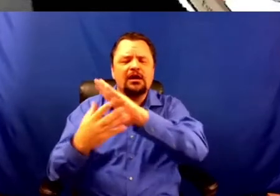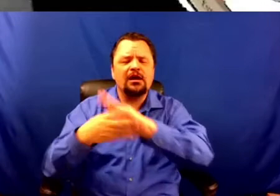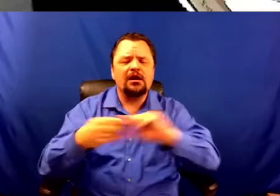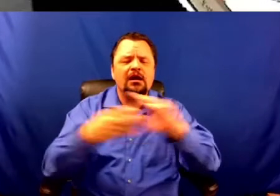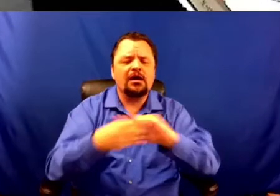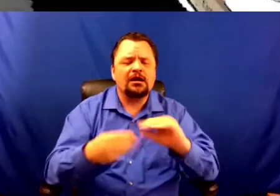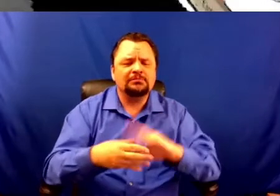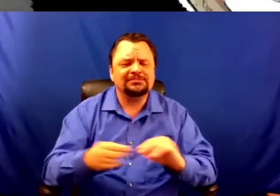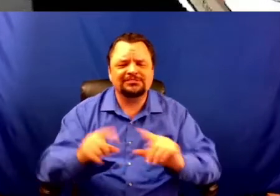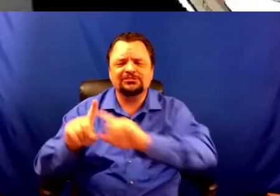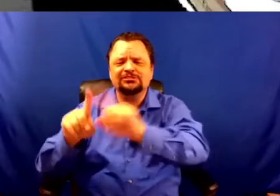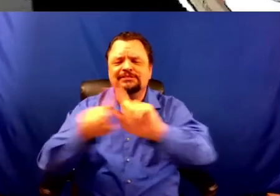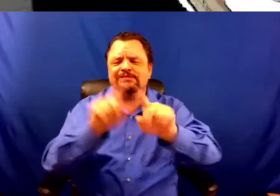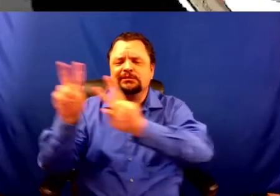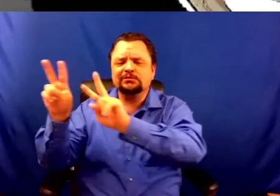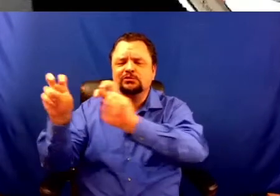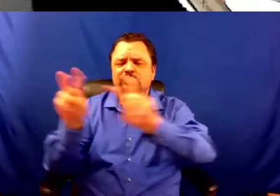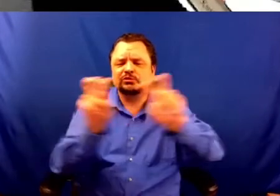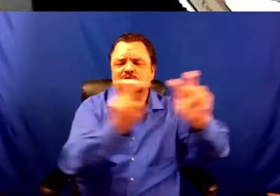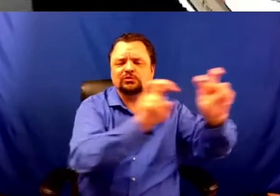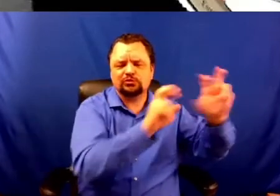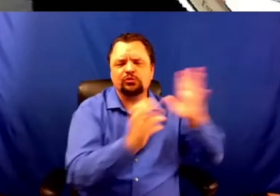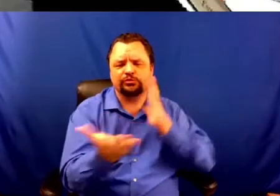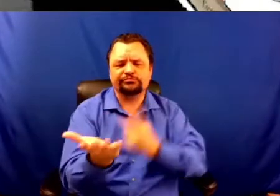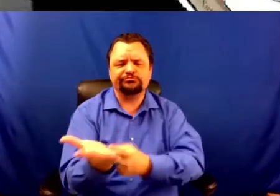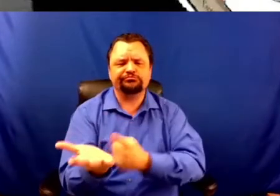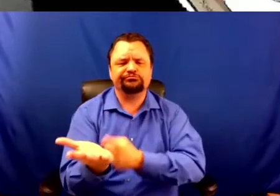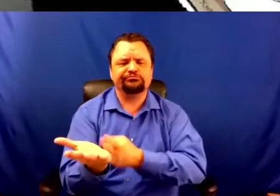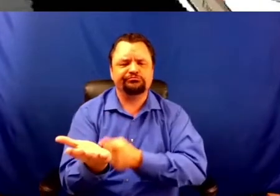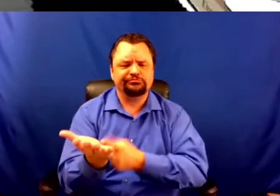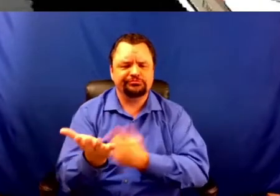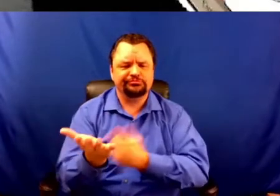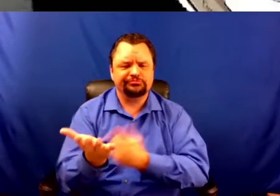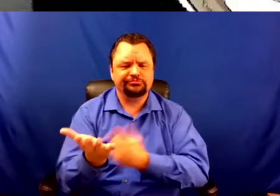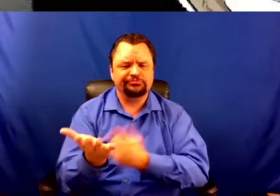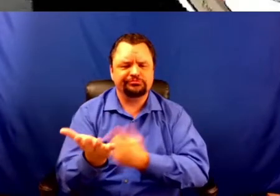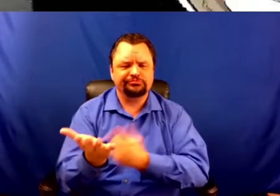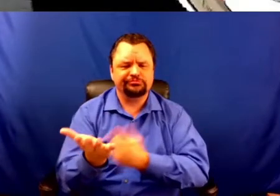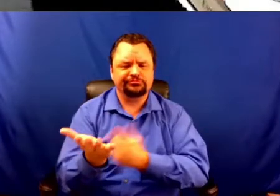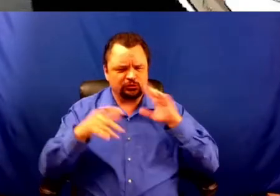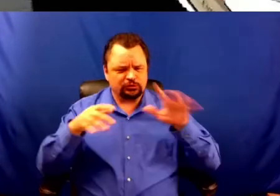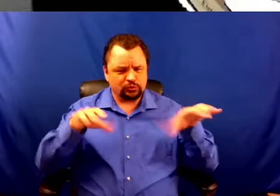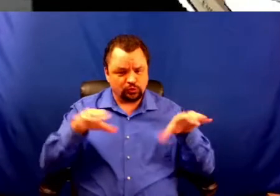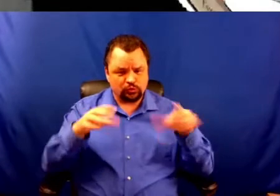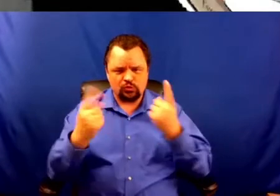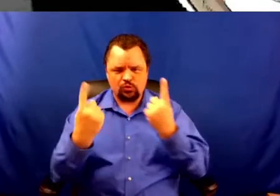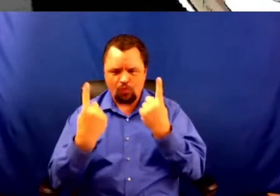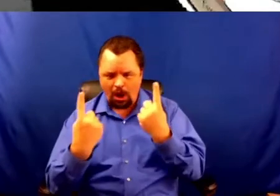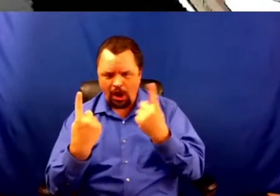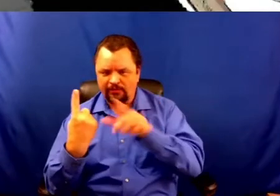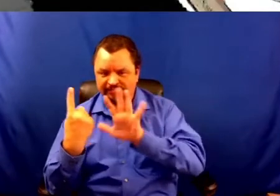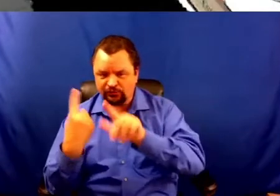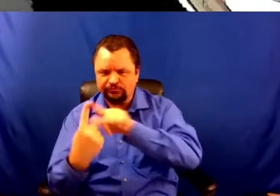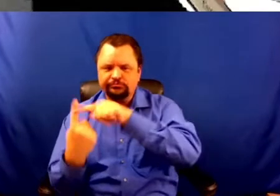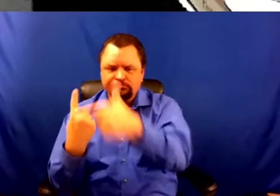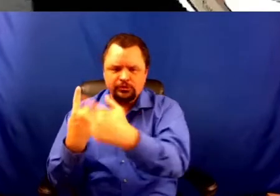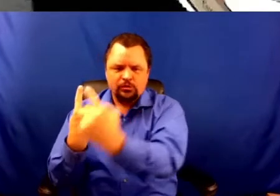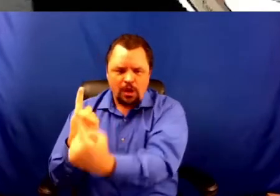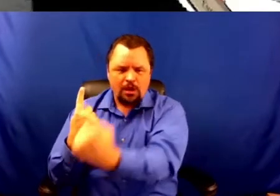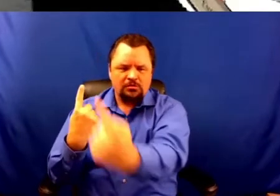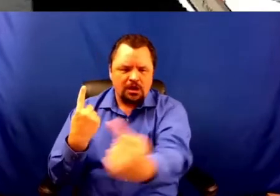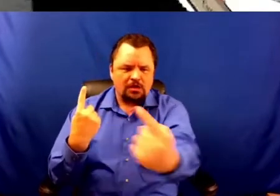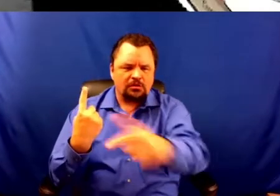topics, but that we sort of do it one at a time. Okay, let's do it that way, because I really want to keep